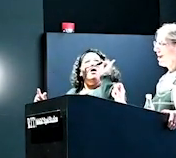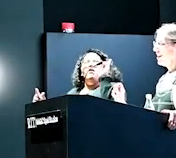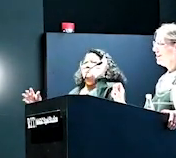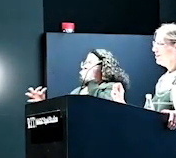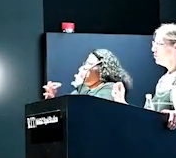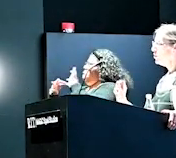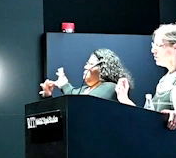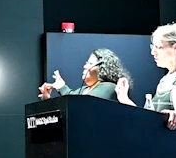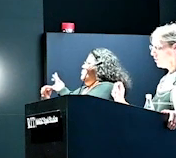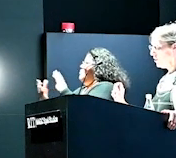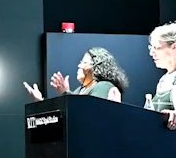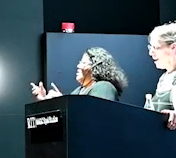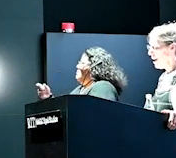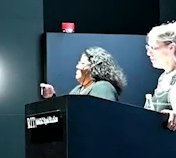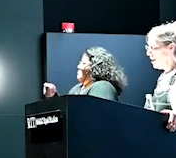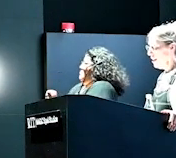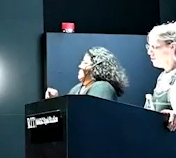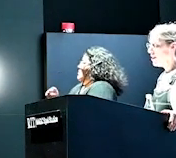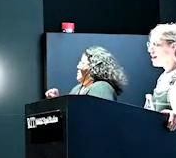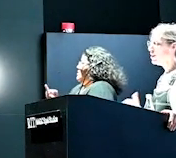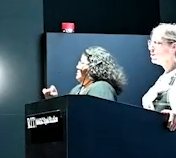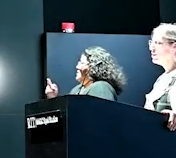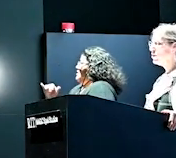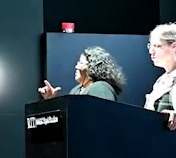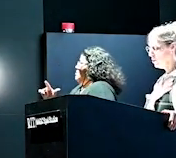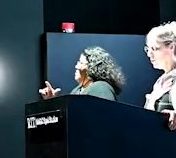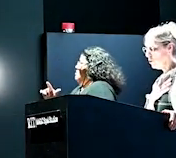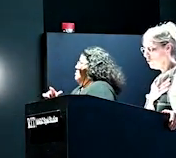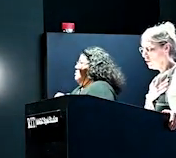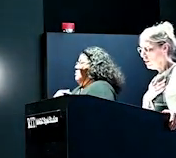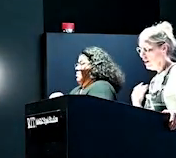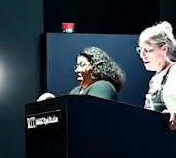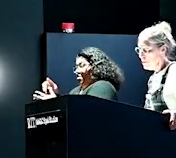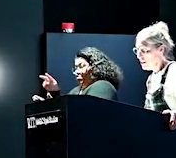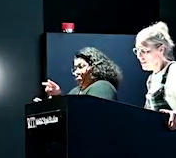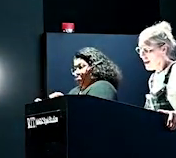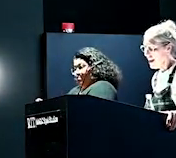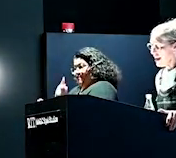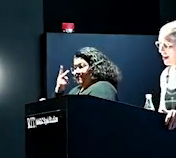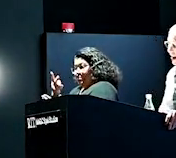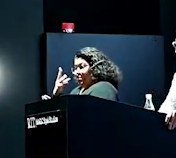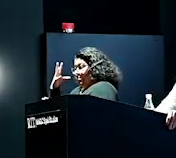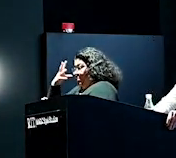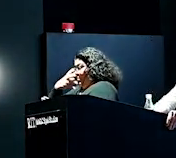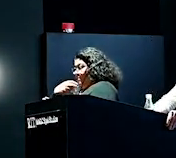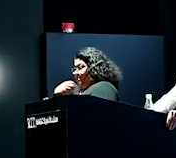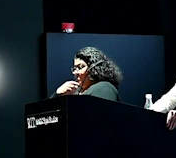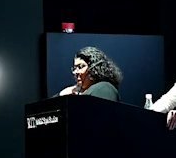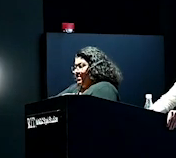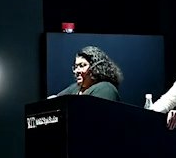words say. So when you're learning them, they're not only visually beautiful, but